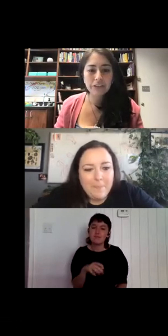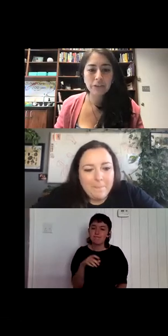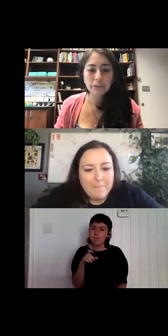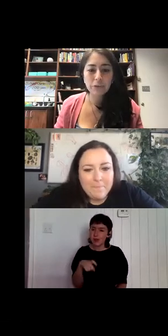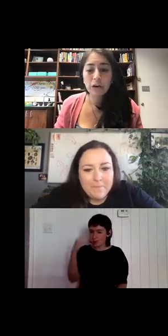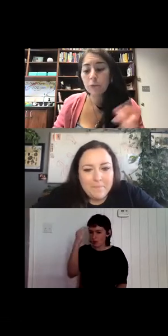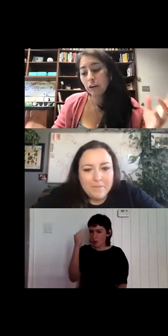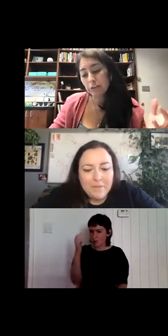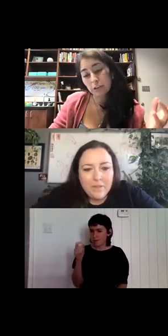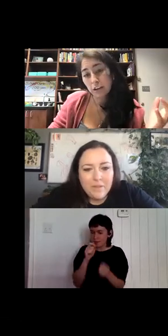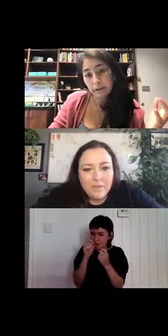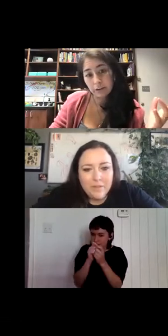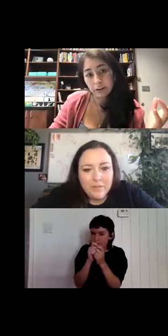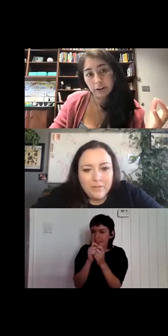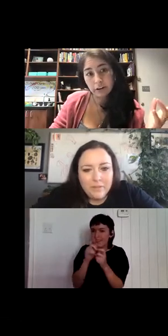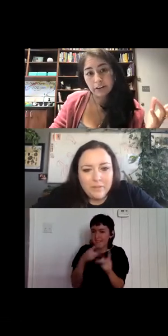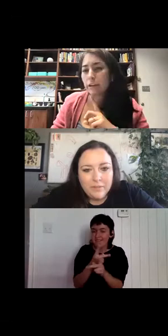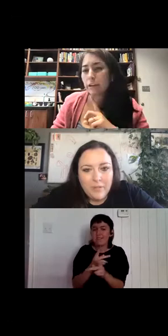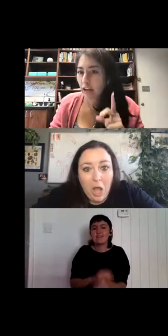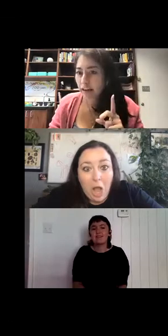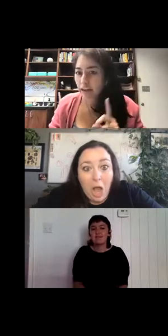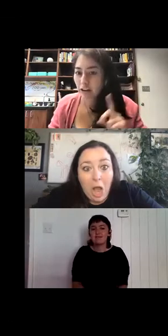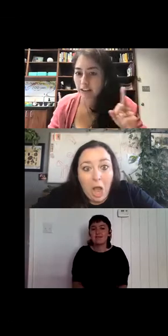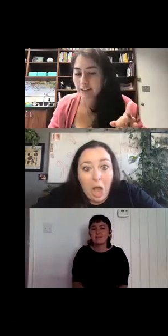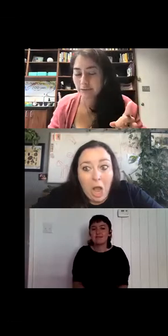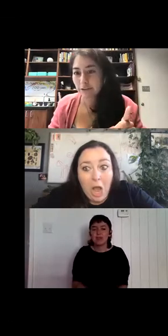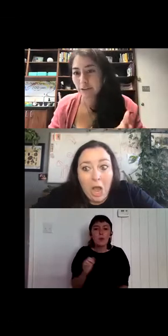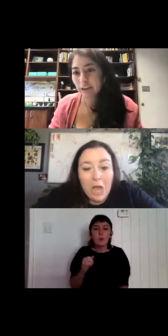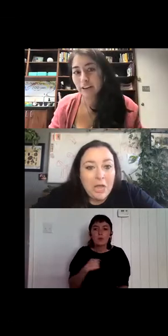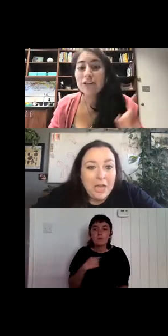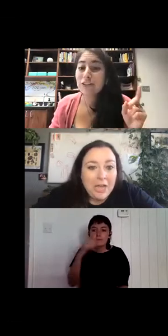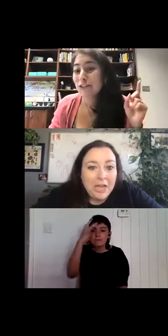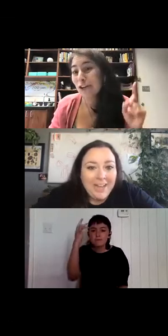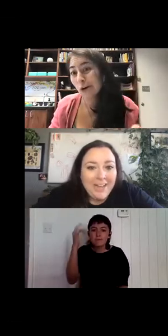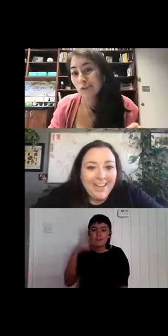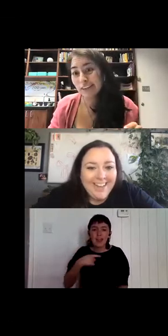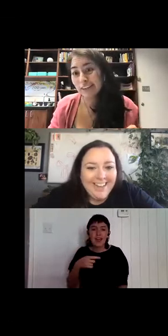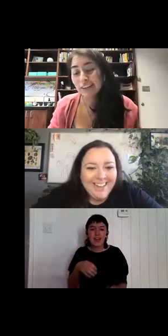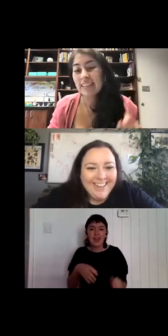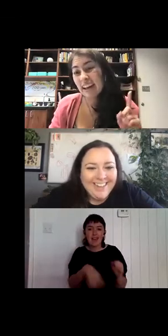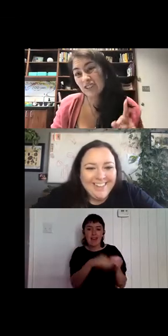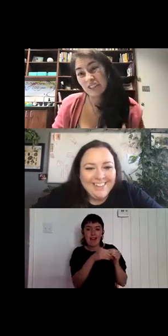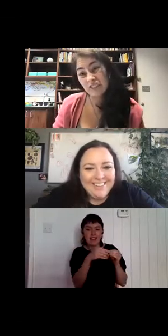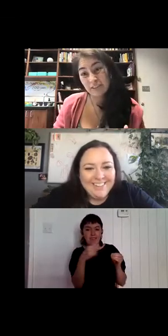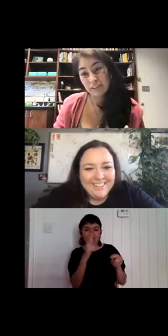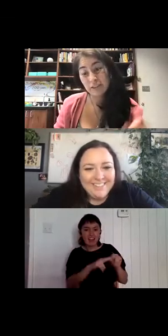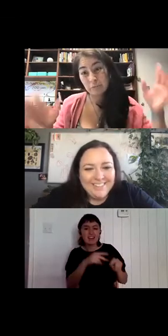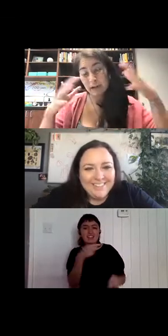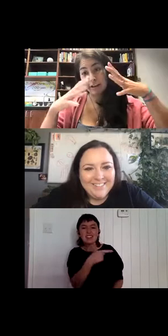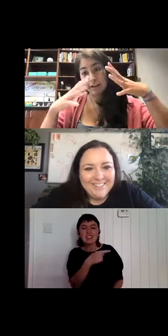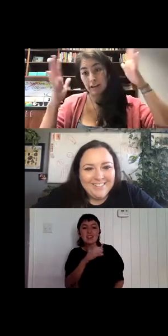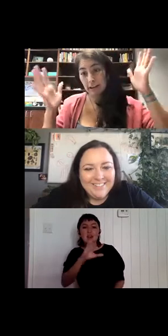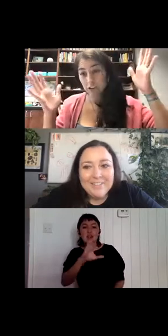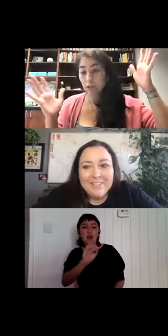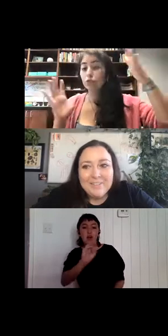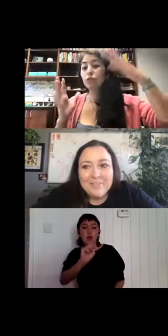And so, what we want to talk about are, oh, I forgot. I tossed this in for fun. So, this is a comb jelly. It's not actually a jellyfish by